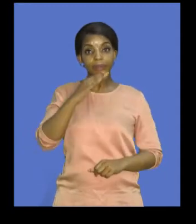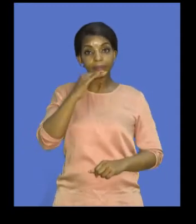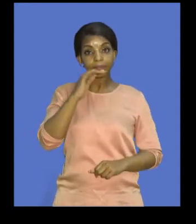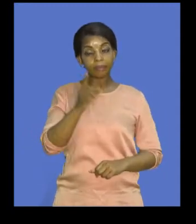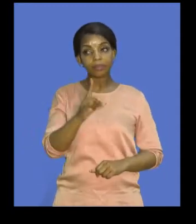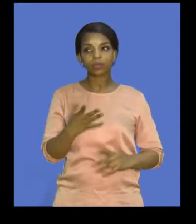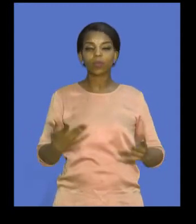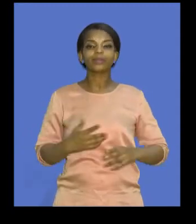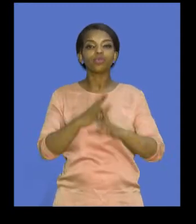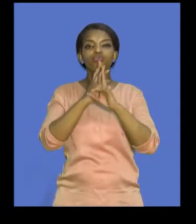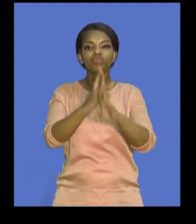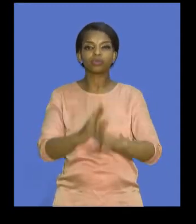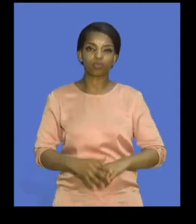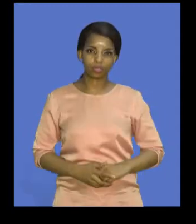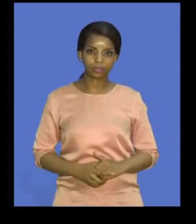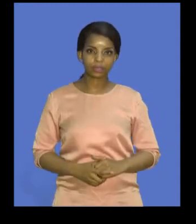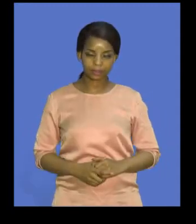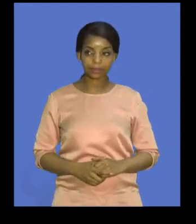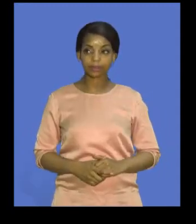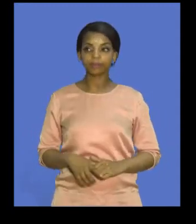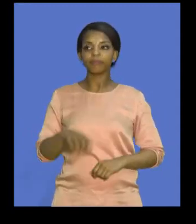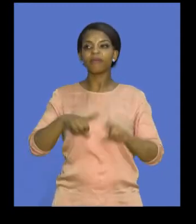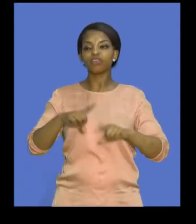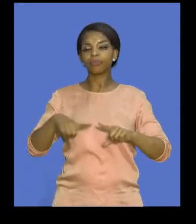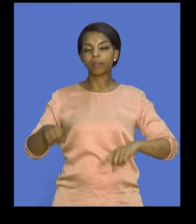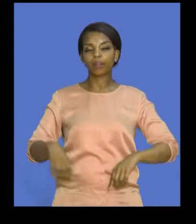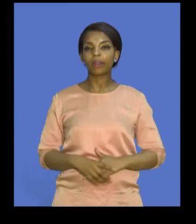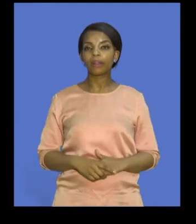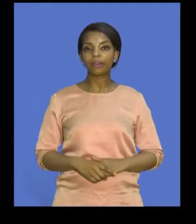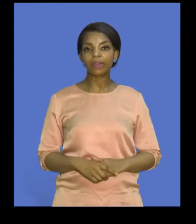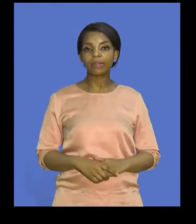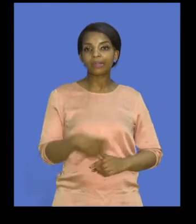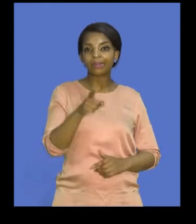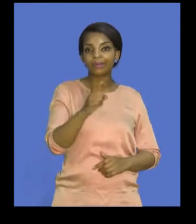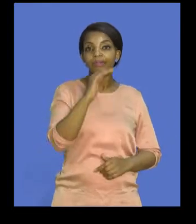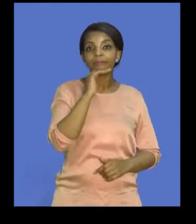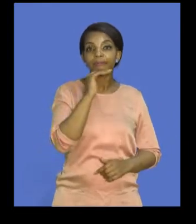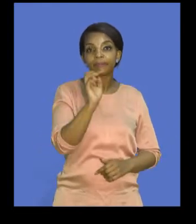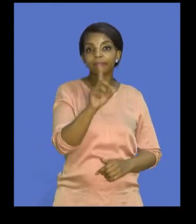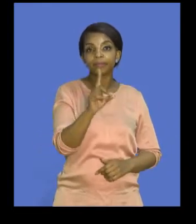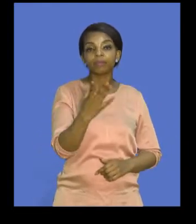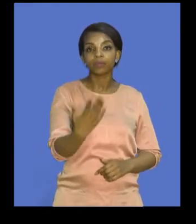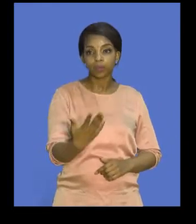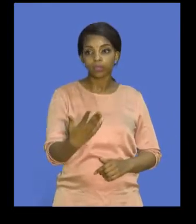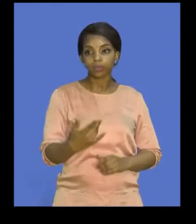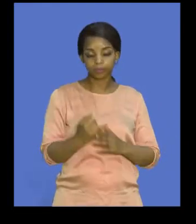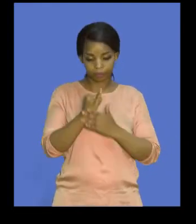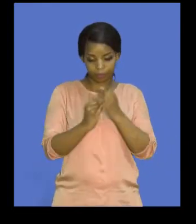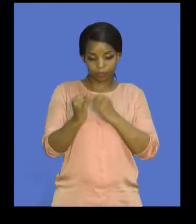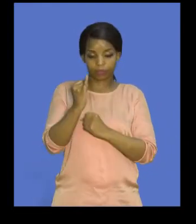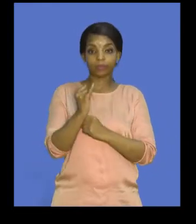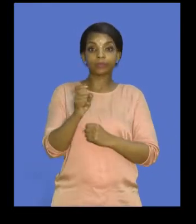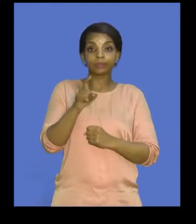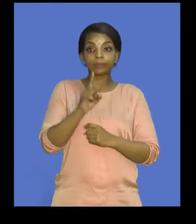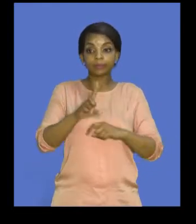is our response variable. In other words, changing the independent variable, we want to see how it